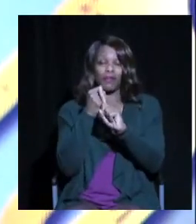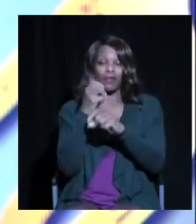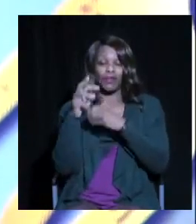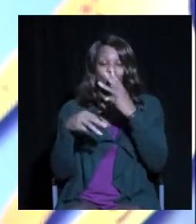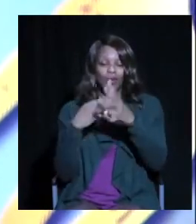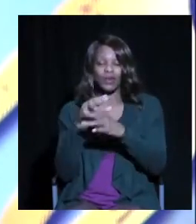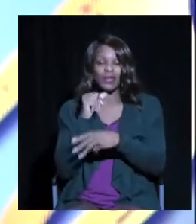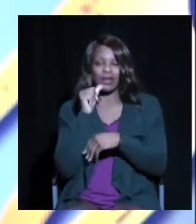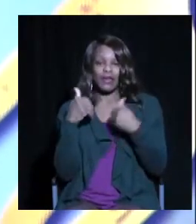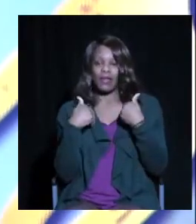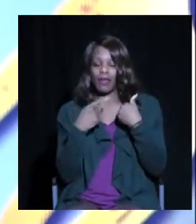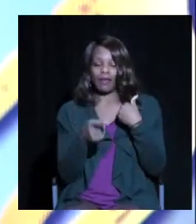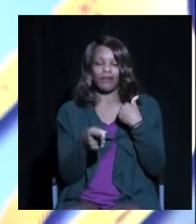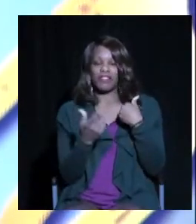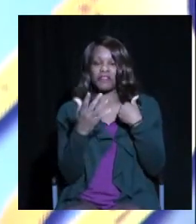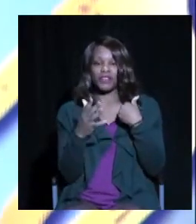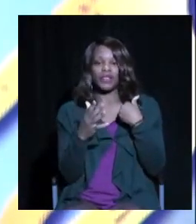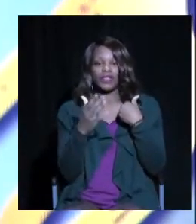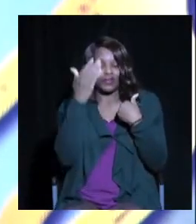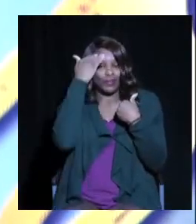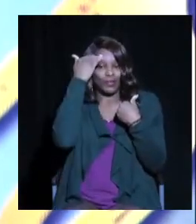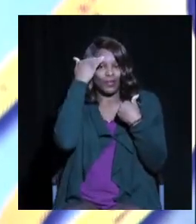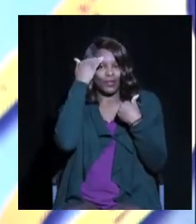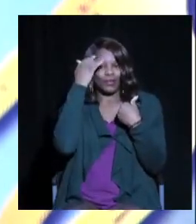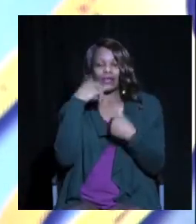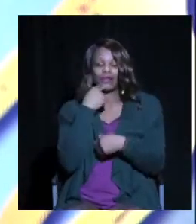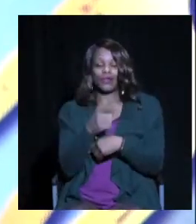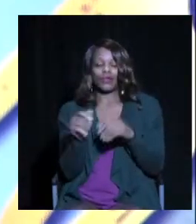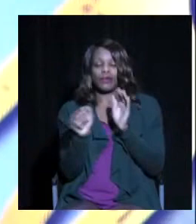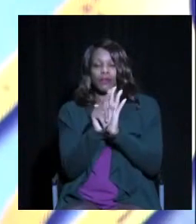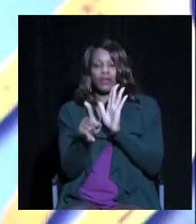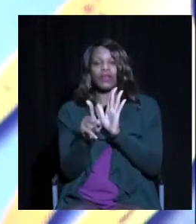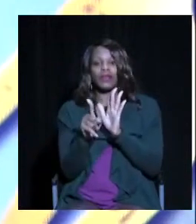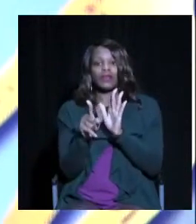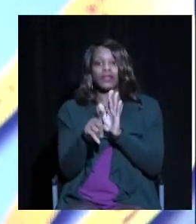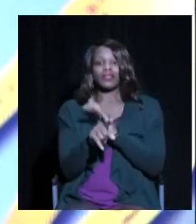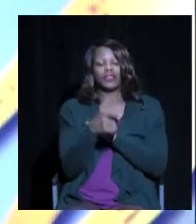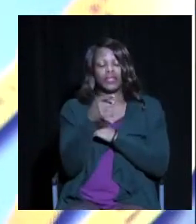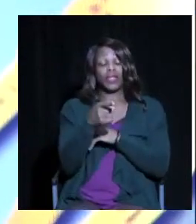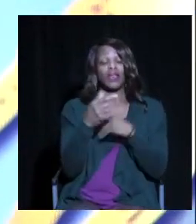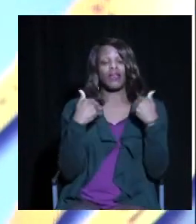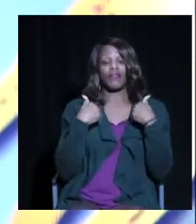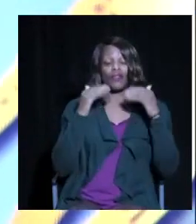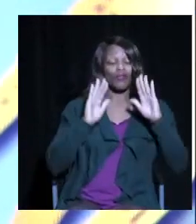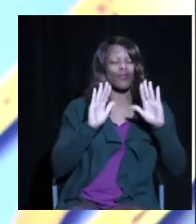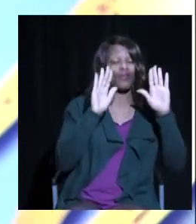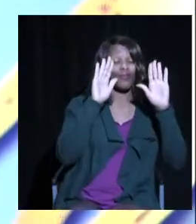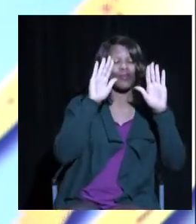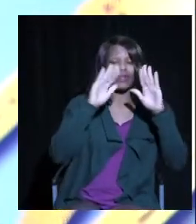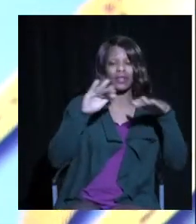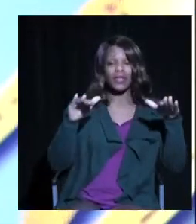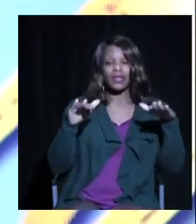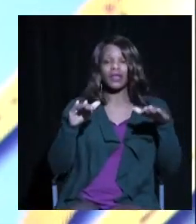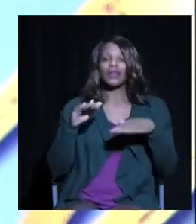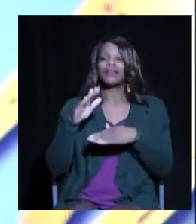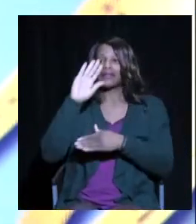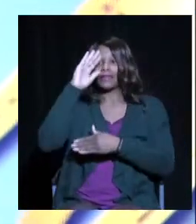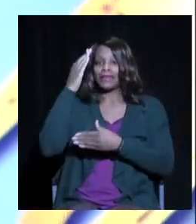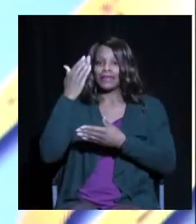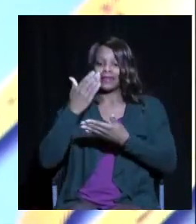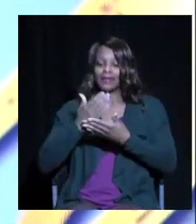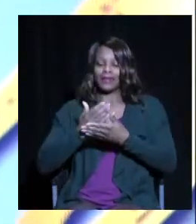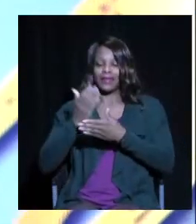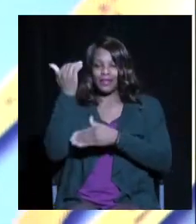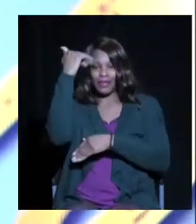kinds of questions because she's told immediately as she finds out she's having a child that not only will he be great, he'll be called the Son of the Most